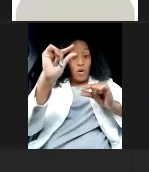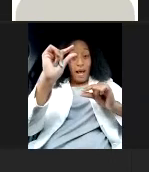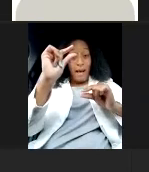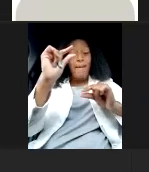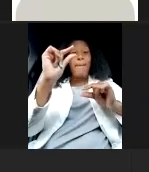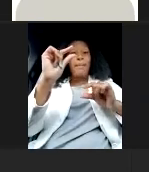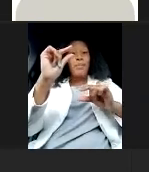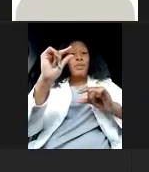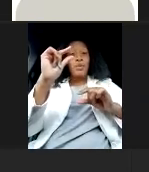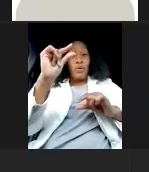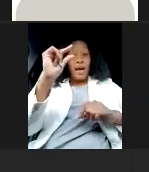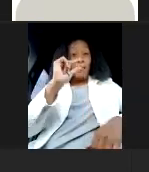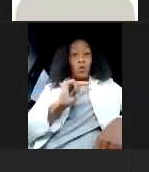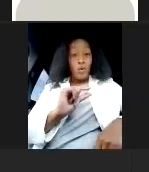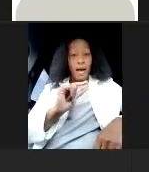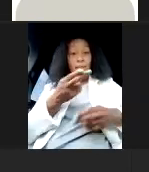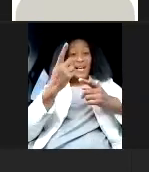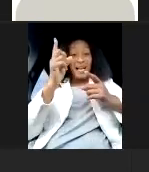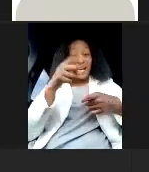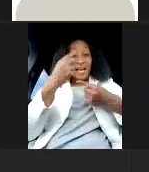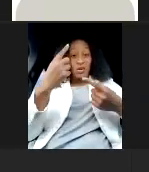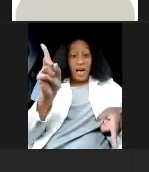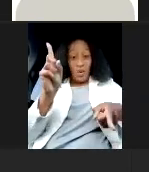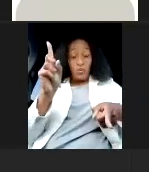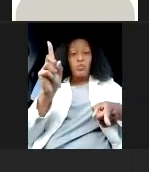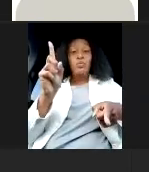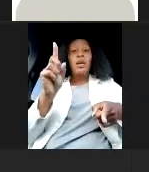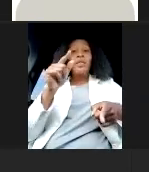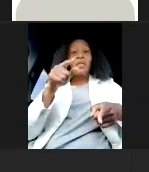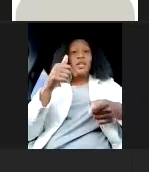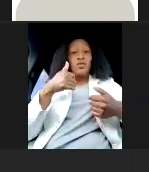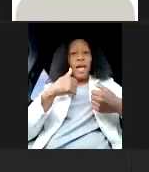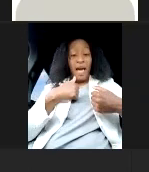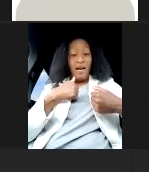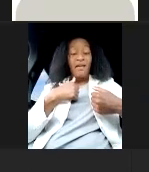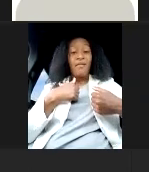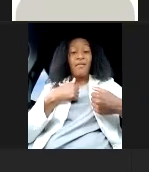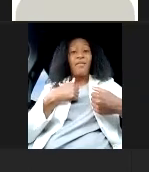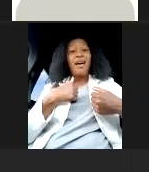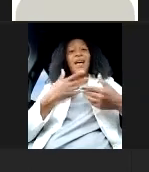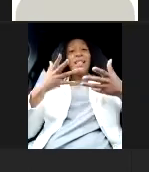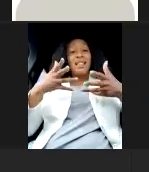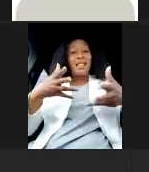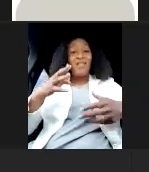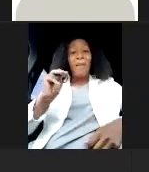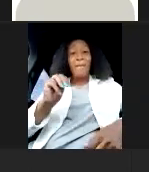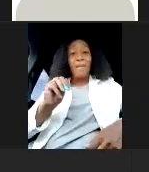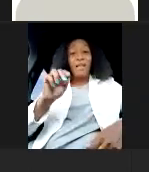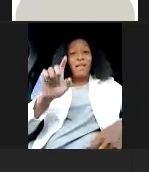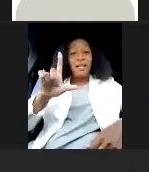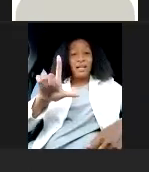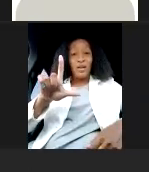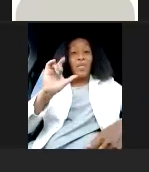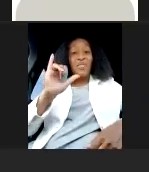and denominator, and you're left with milliliters, which is an appropriate volume unit, okay?